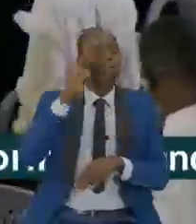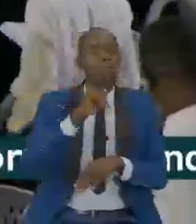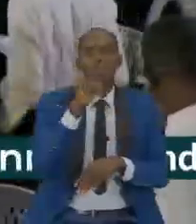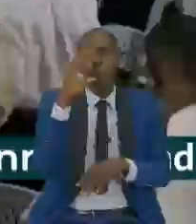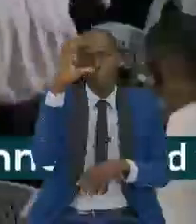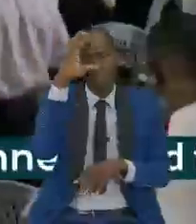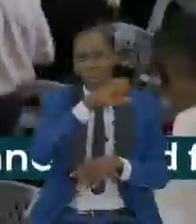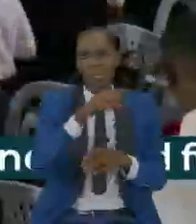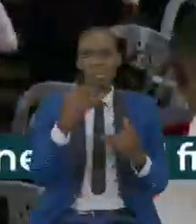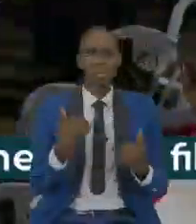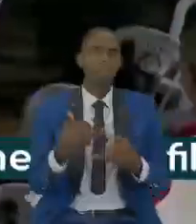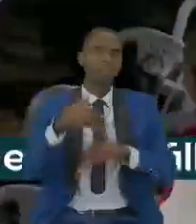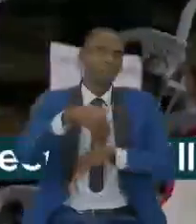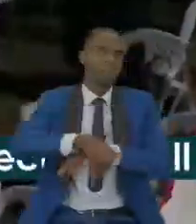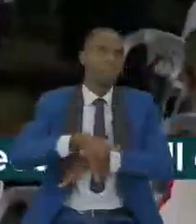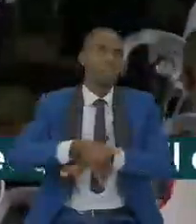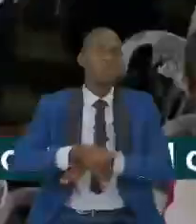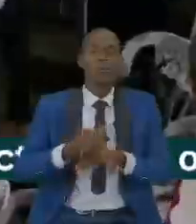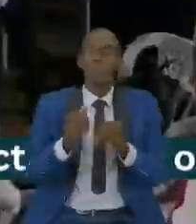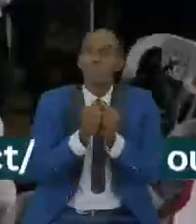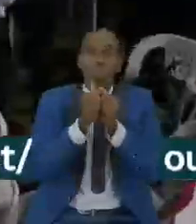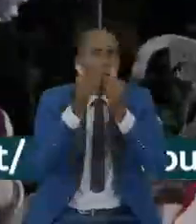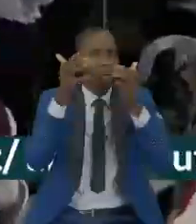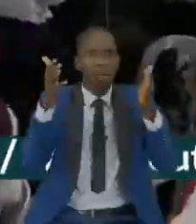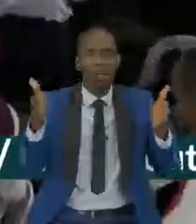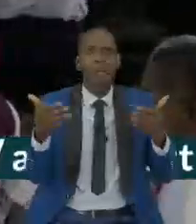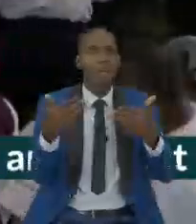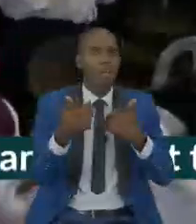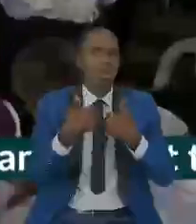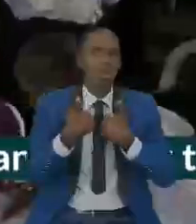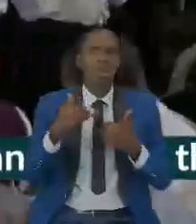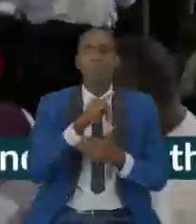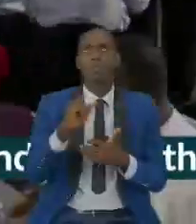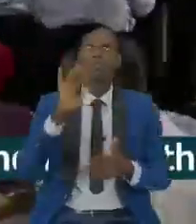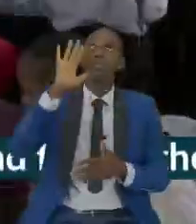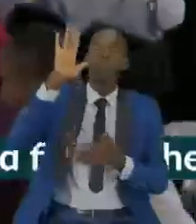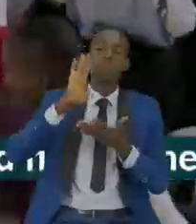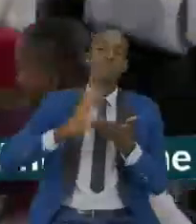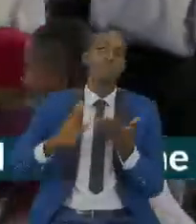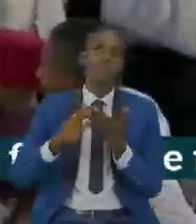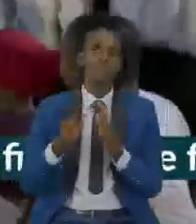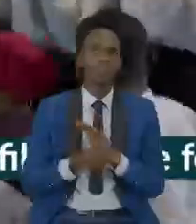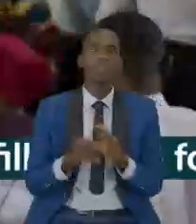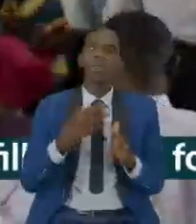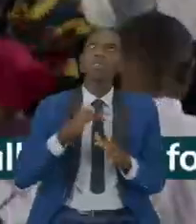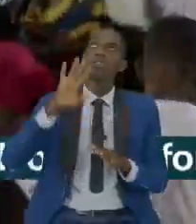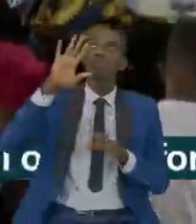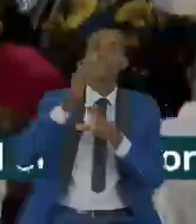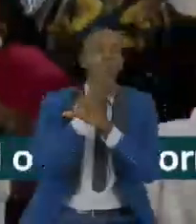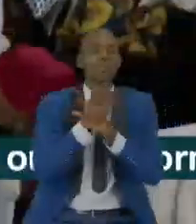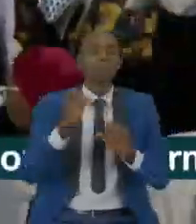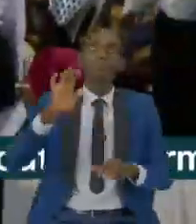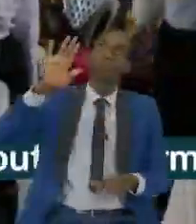me without having this forgiveness and this salvation. Raise up